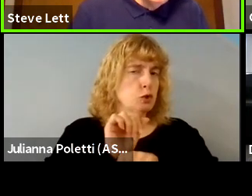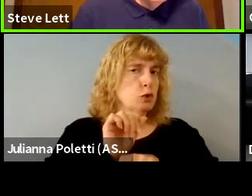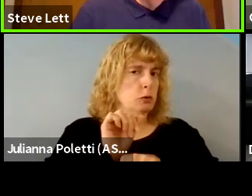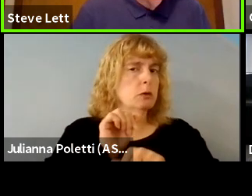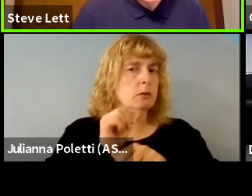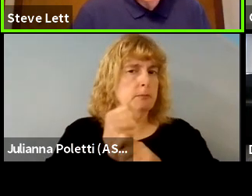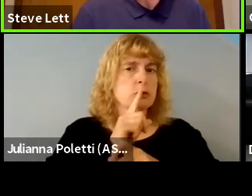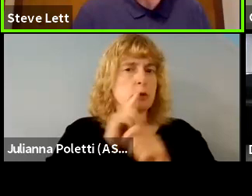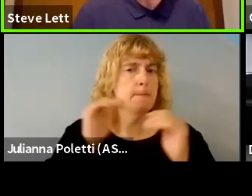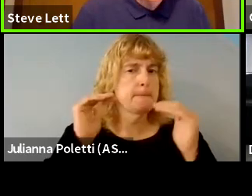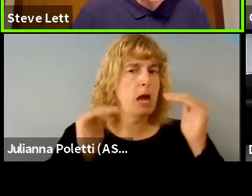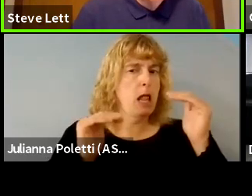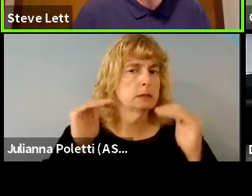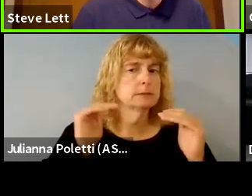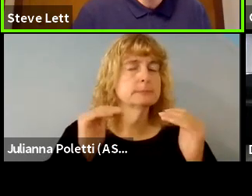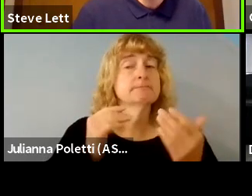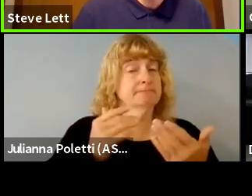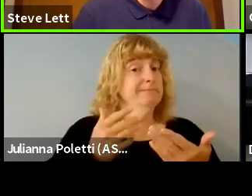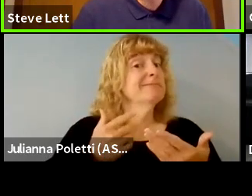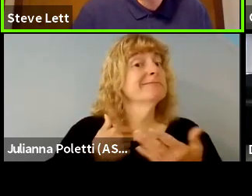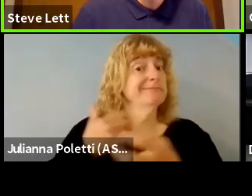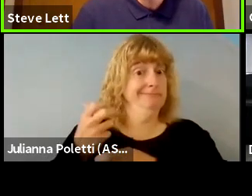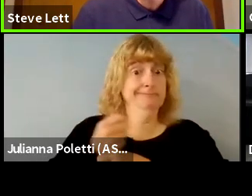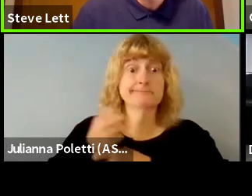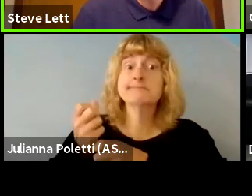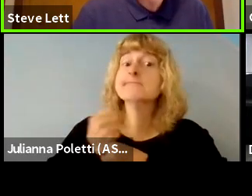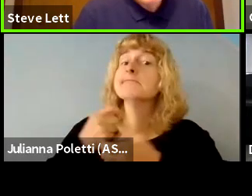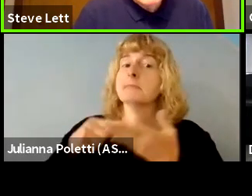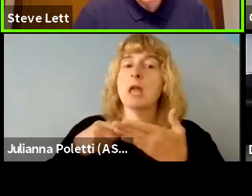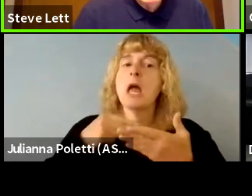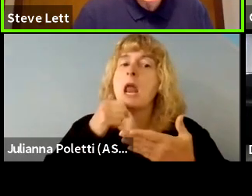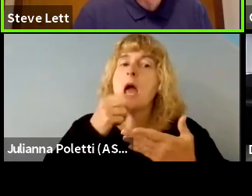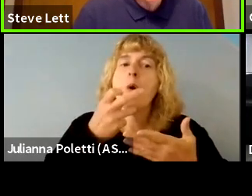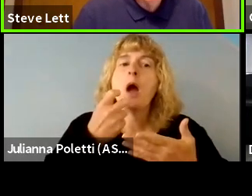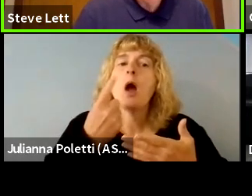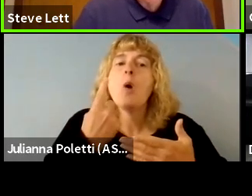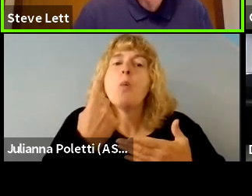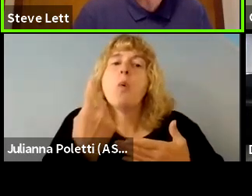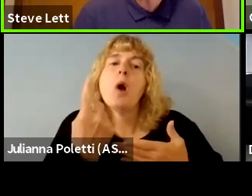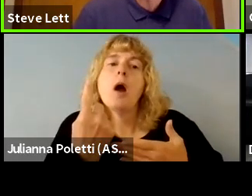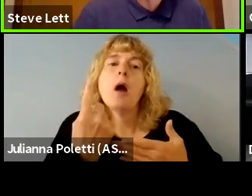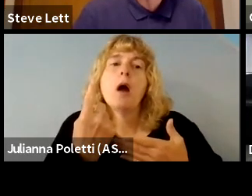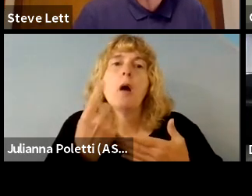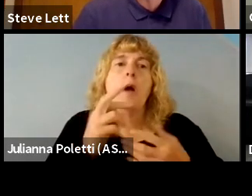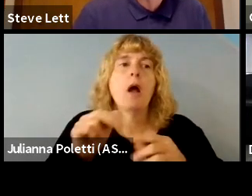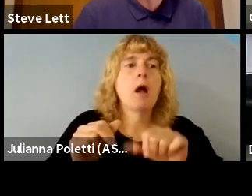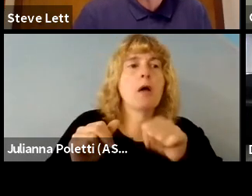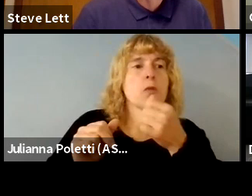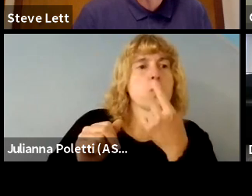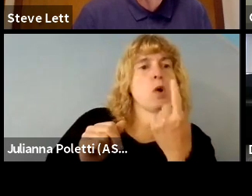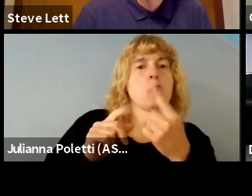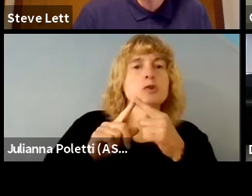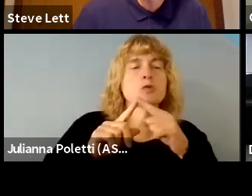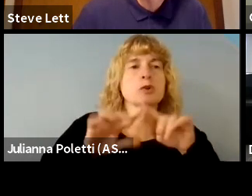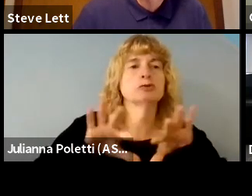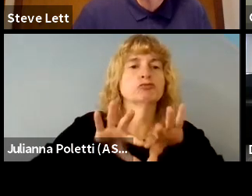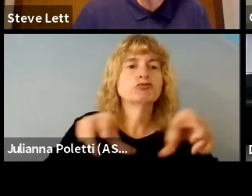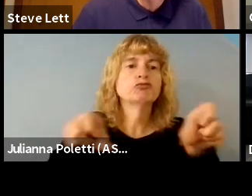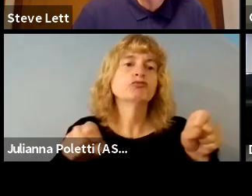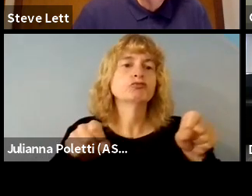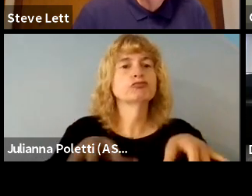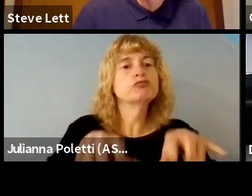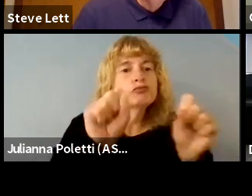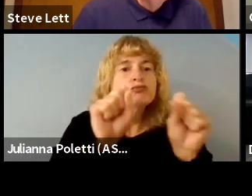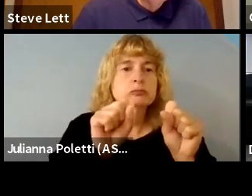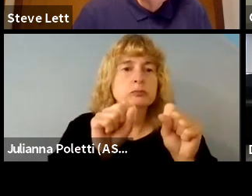one party or the other doesn't take over the commission. So it's out there. And just as an example, I think we